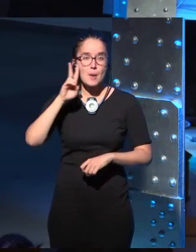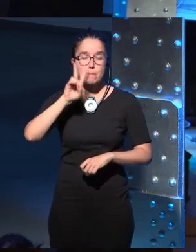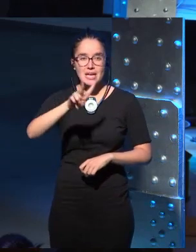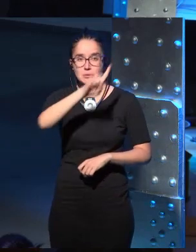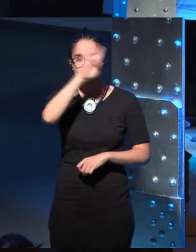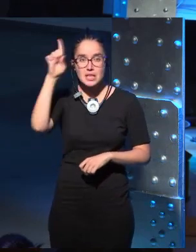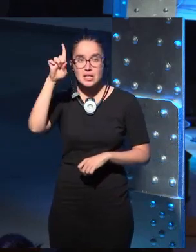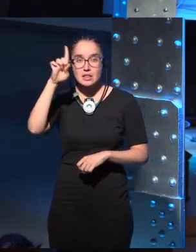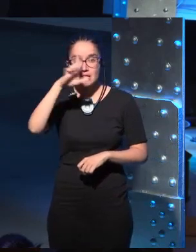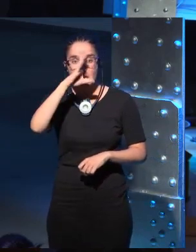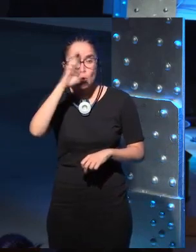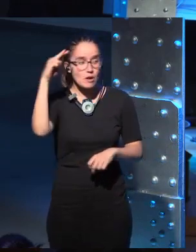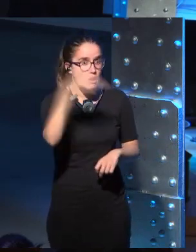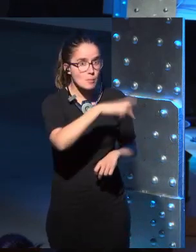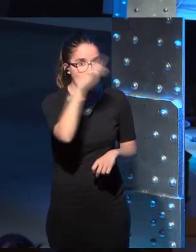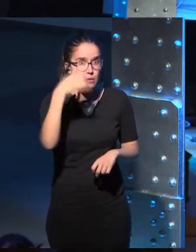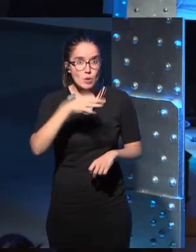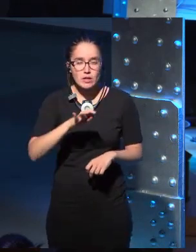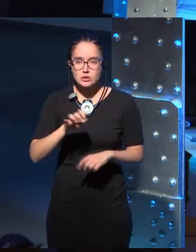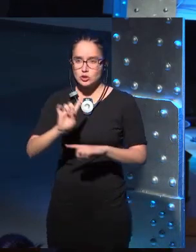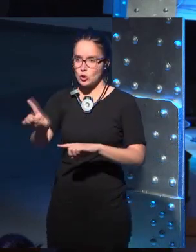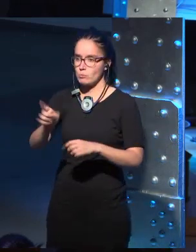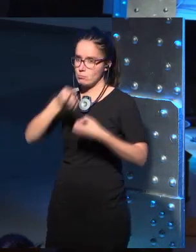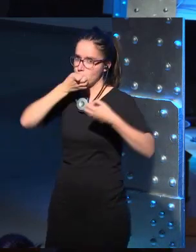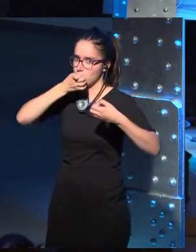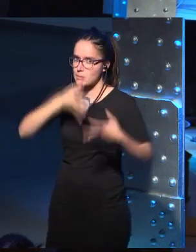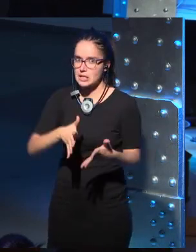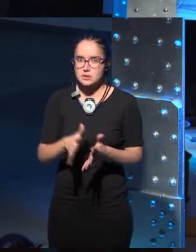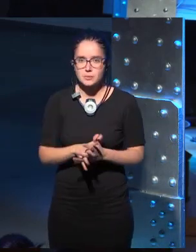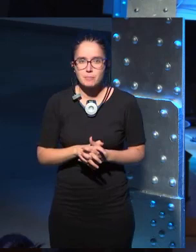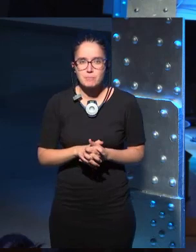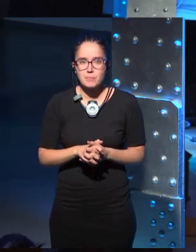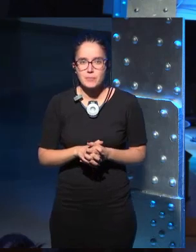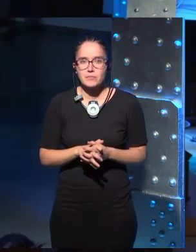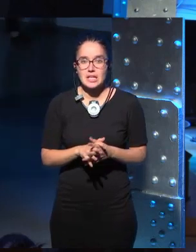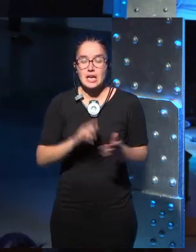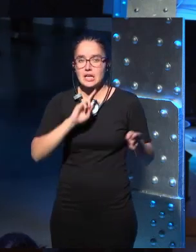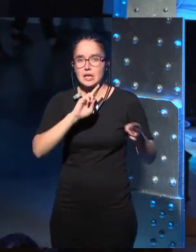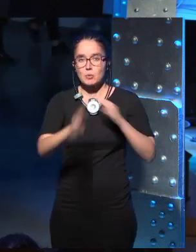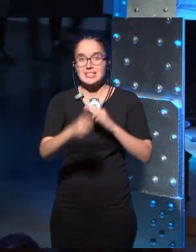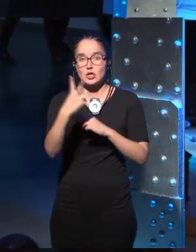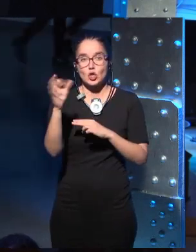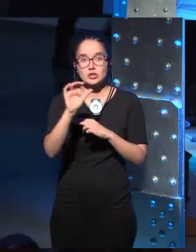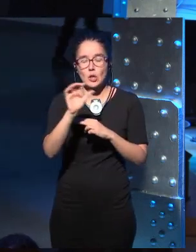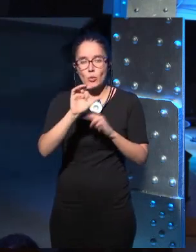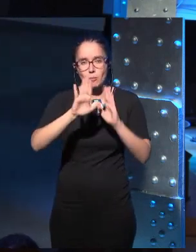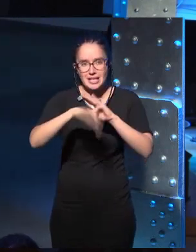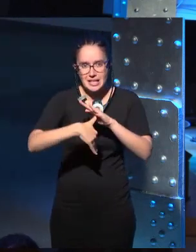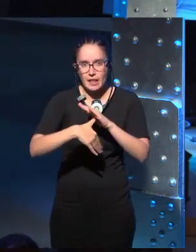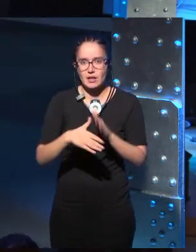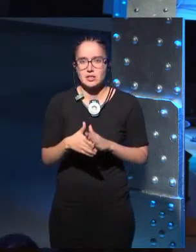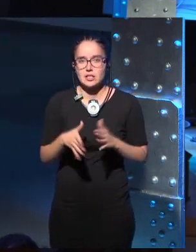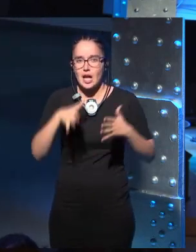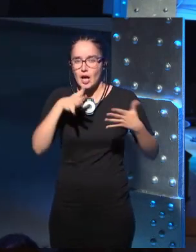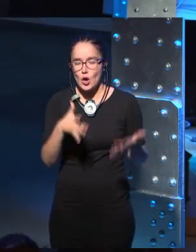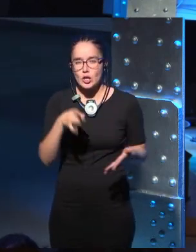moon? No. Good. I have the answer 2 seconds later. That's about that. Now you,